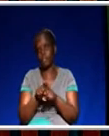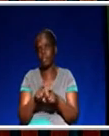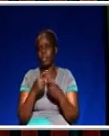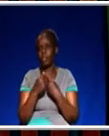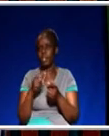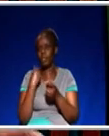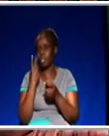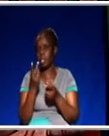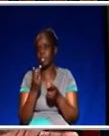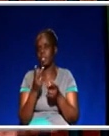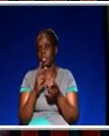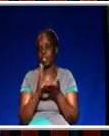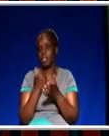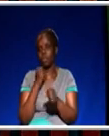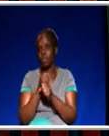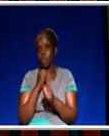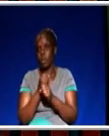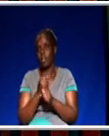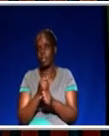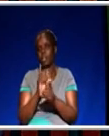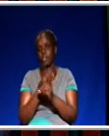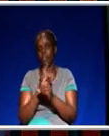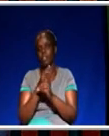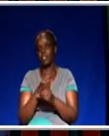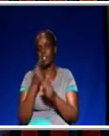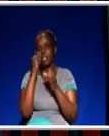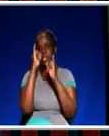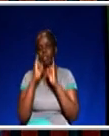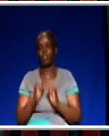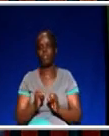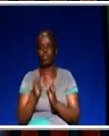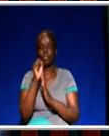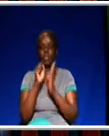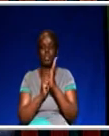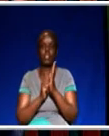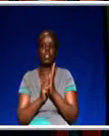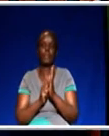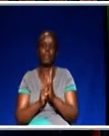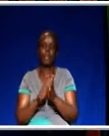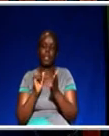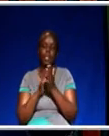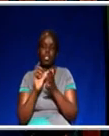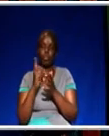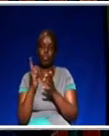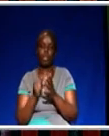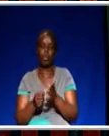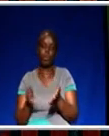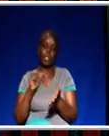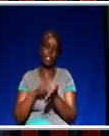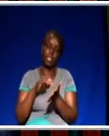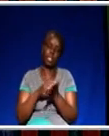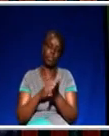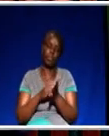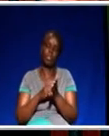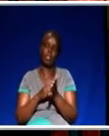are some performance differences in the individual subjects. And that is where we bring in the issue